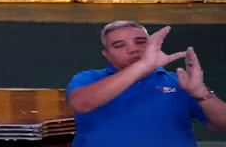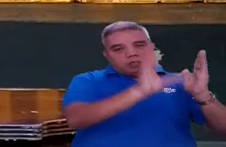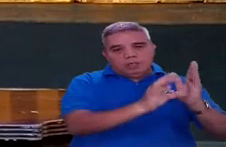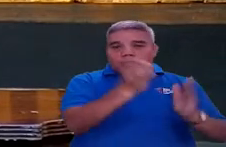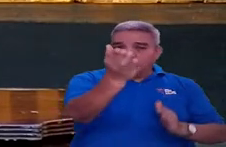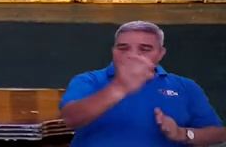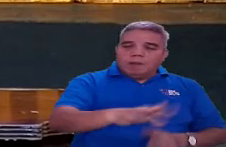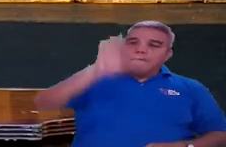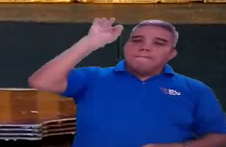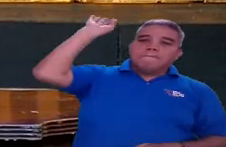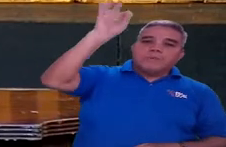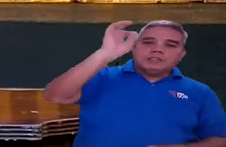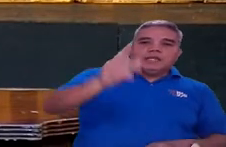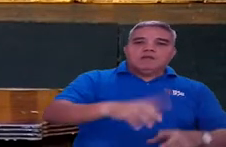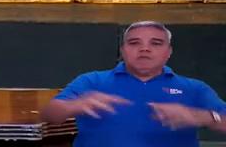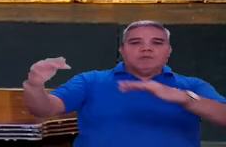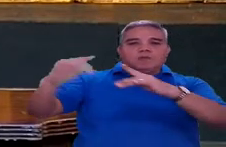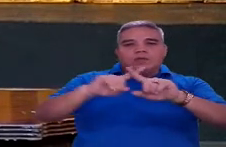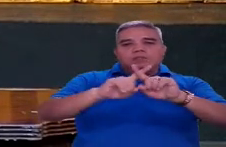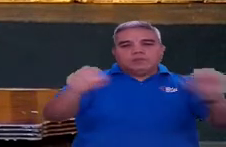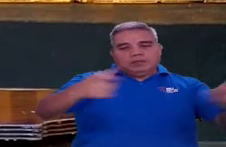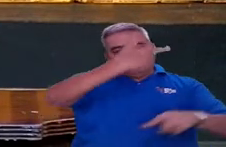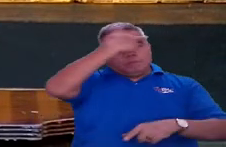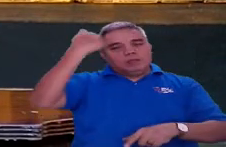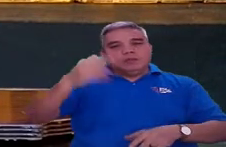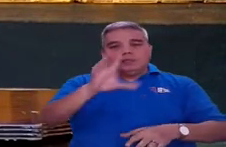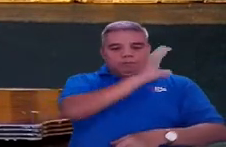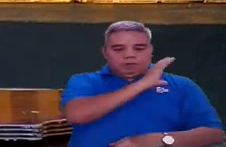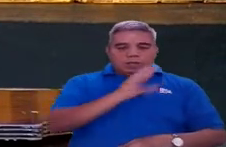commission. Preaching forwards the cause of